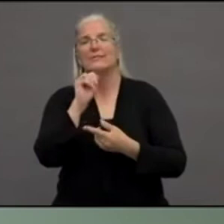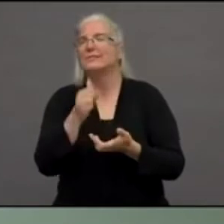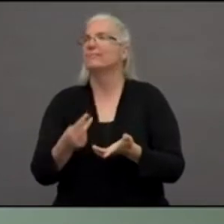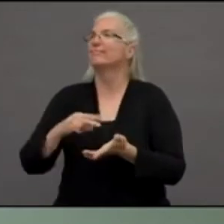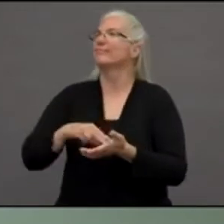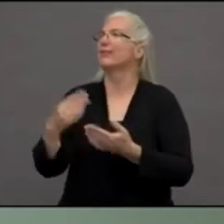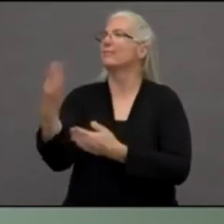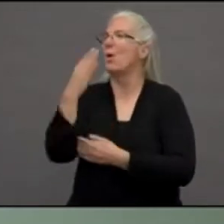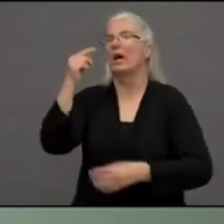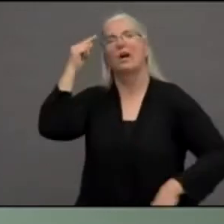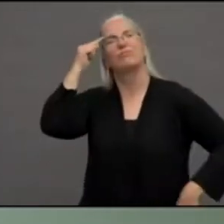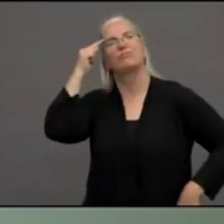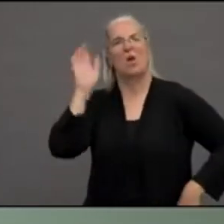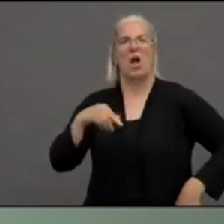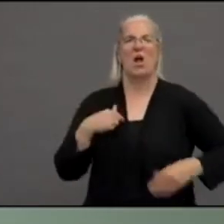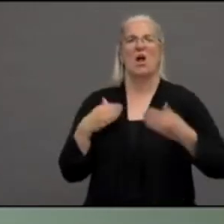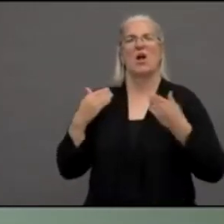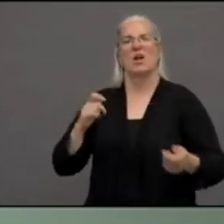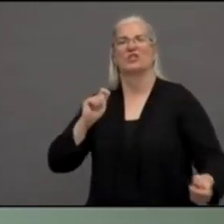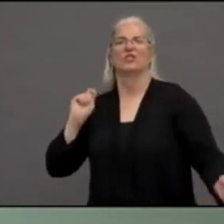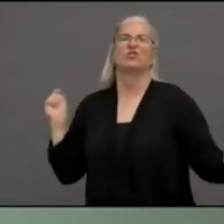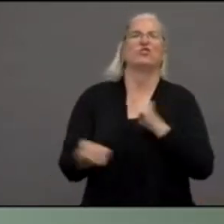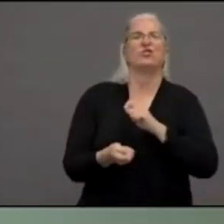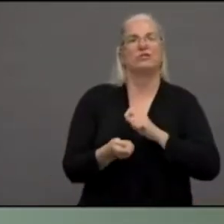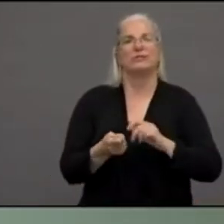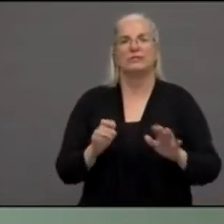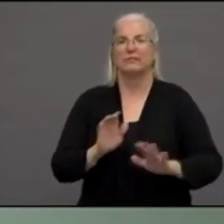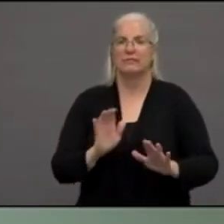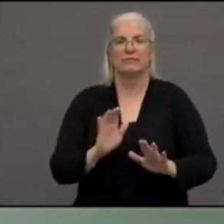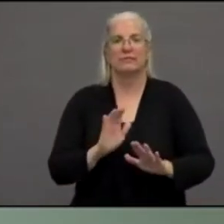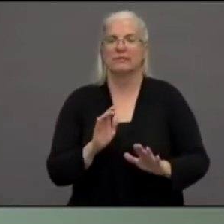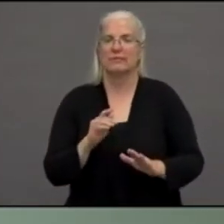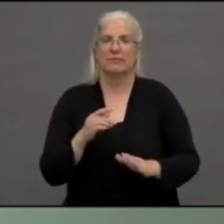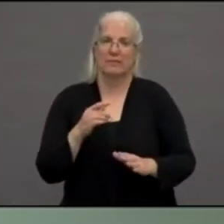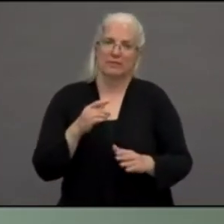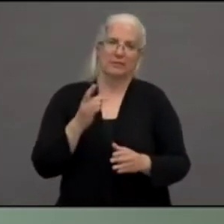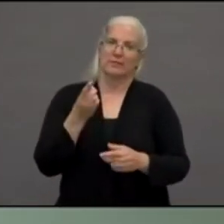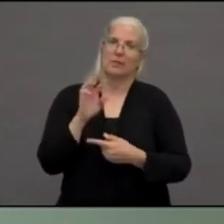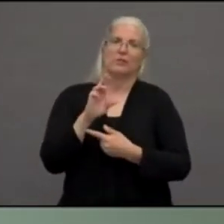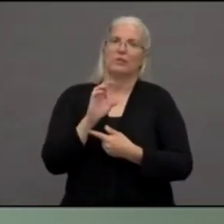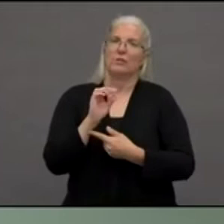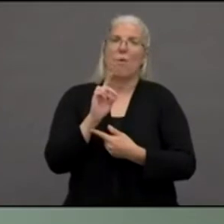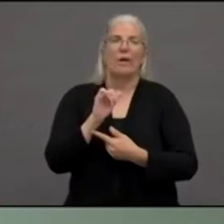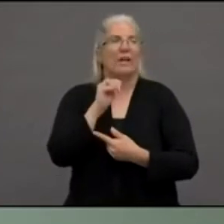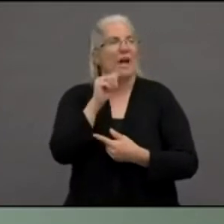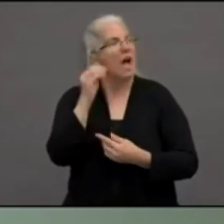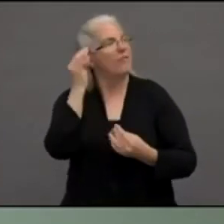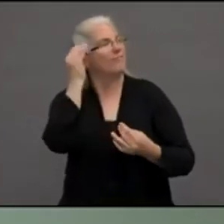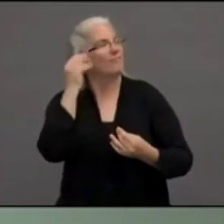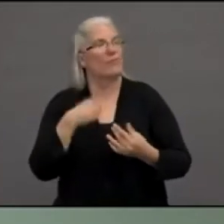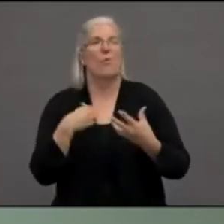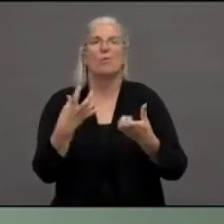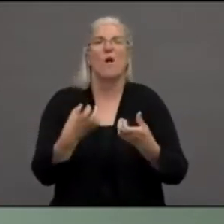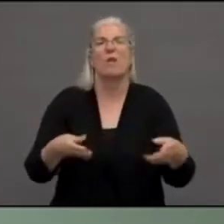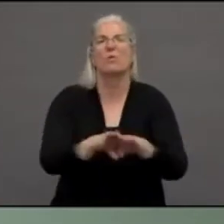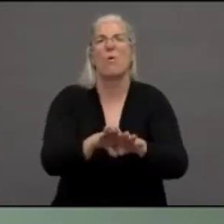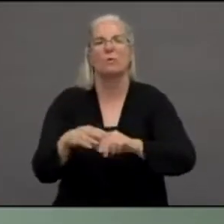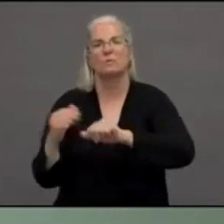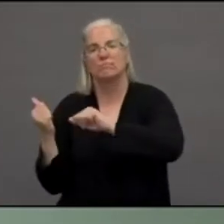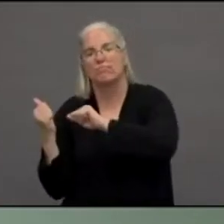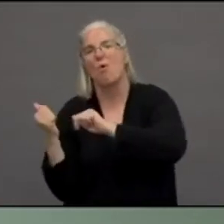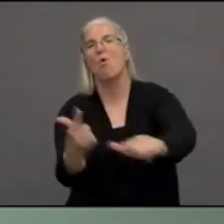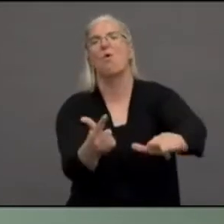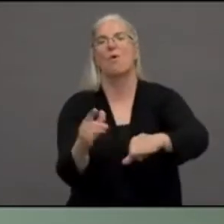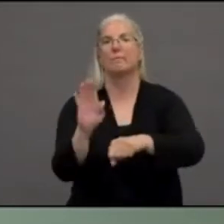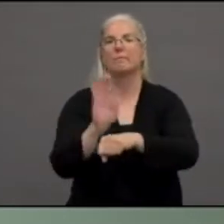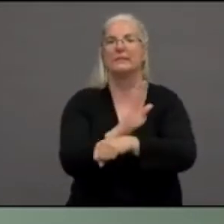work with all of this power and says, I want to close every place that puts pickles on their burgers. That's just not how it